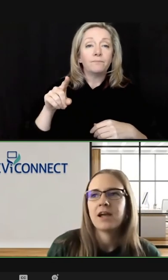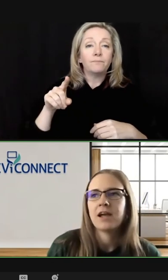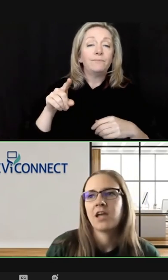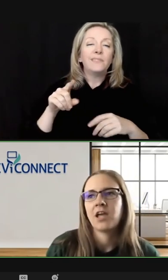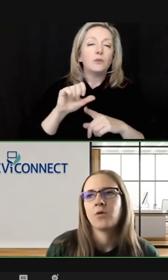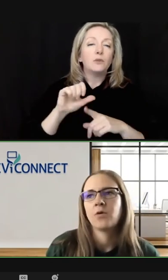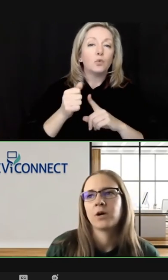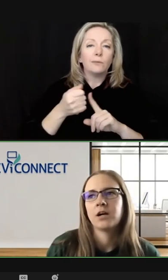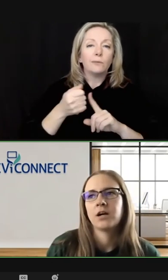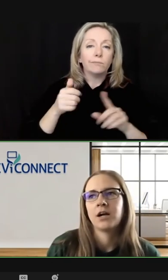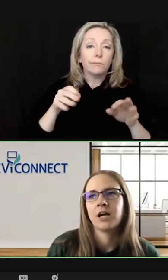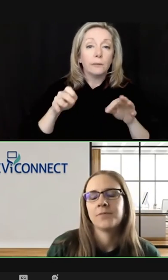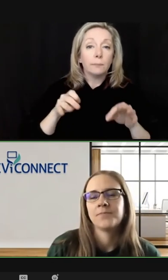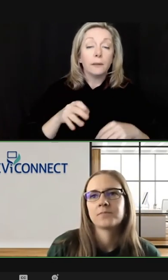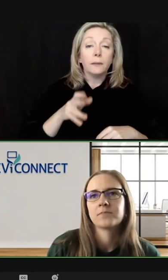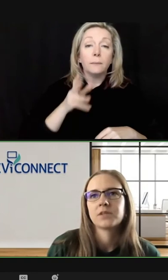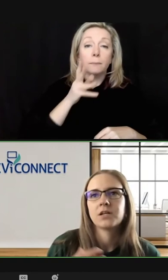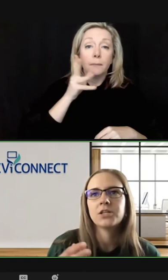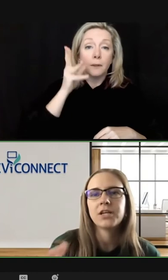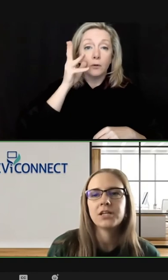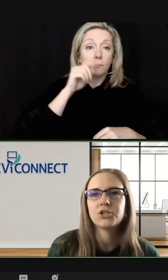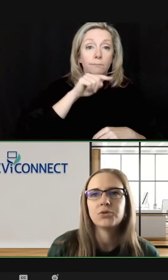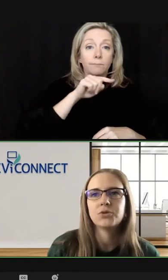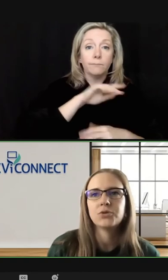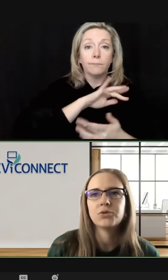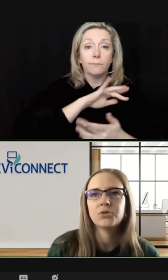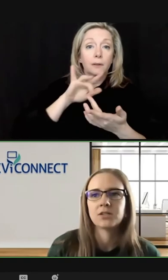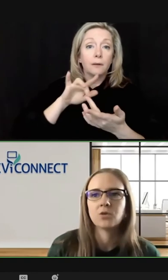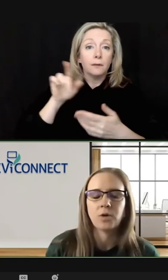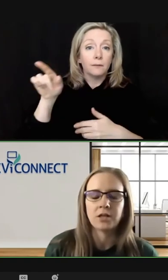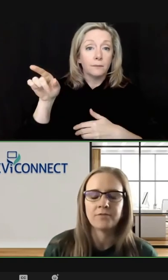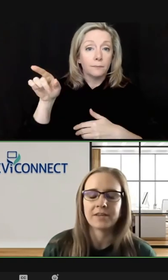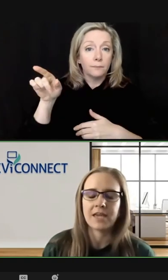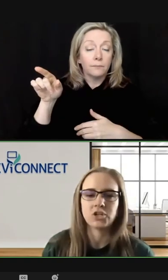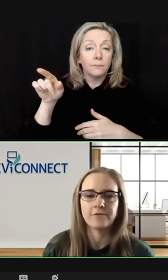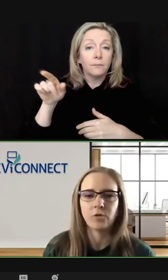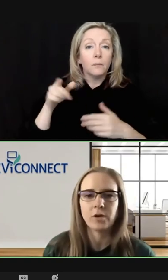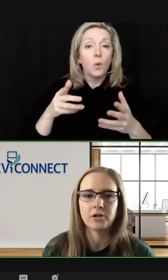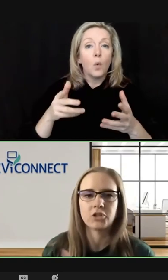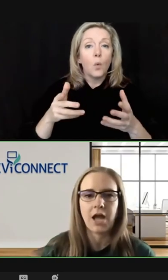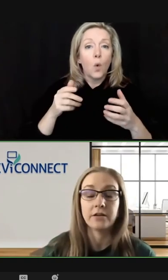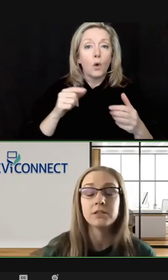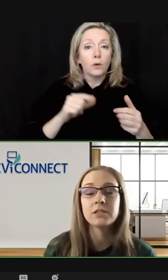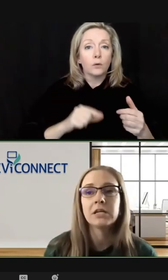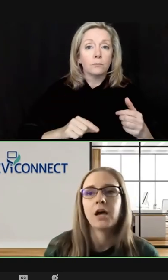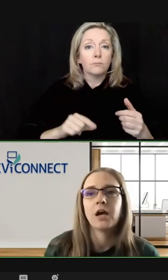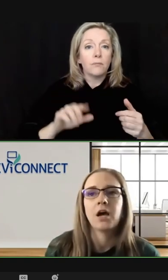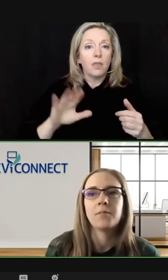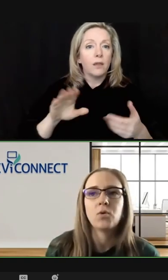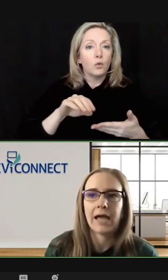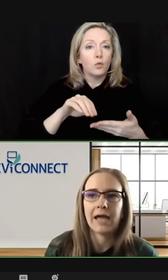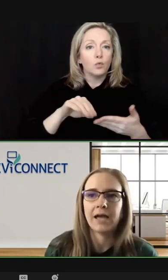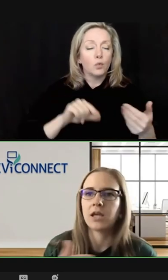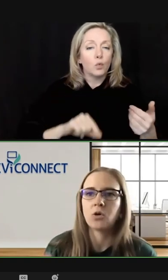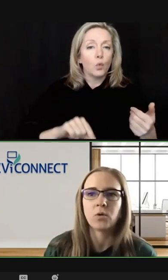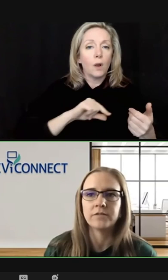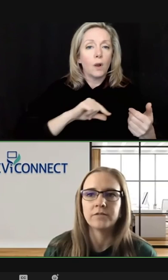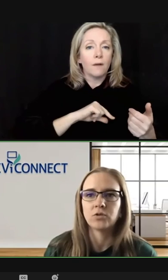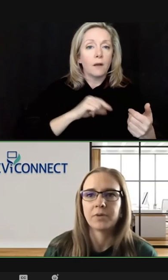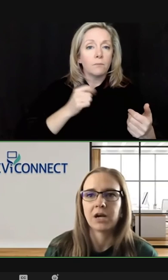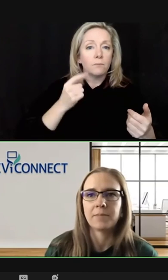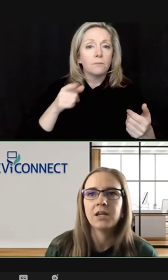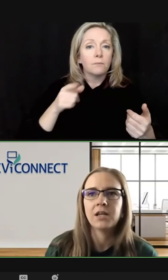reached out and they were looking to get qualification for their child who had